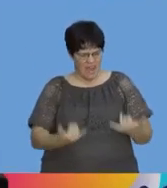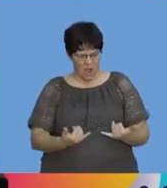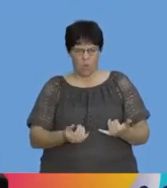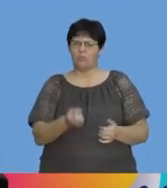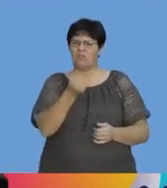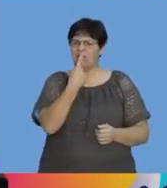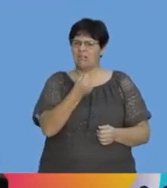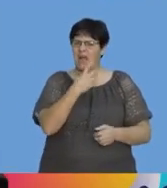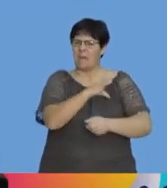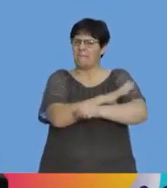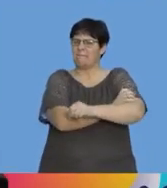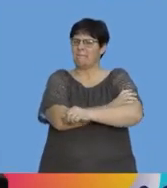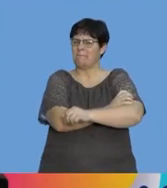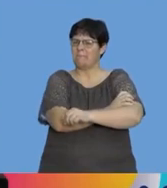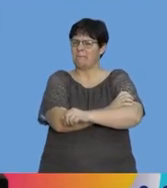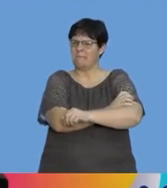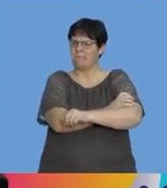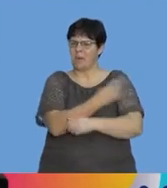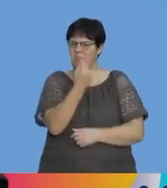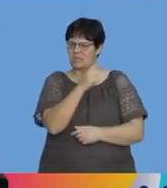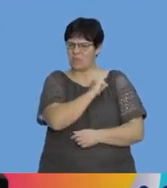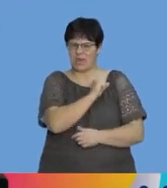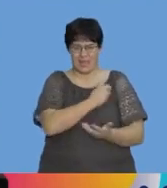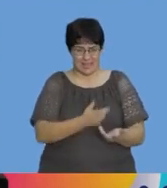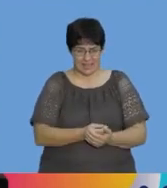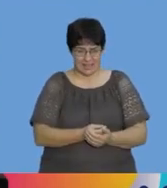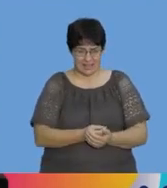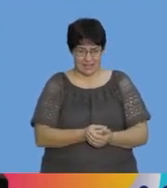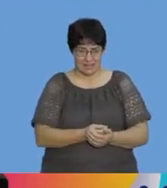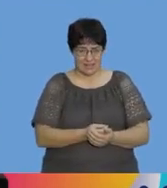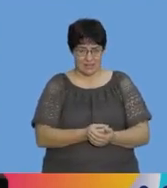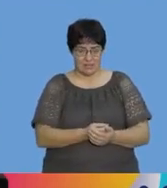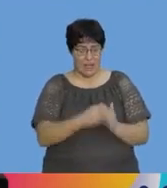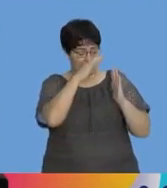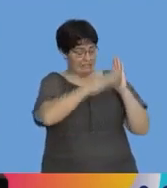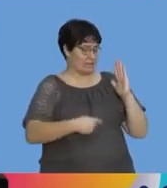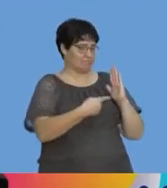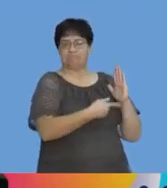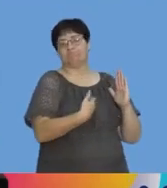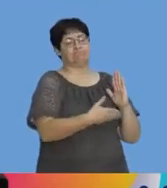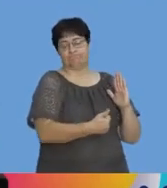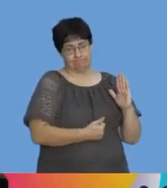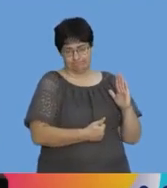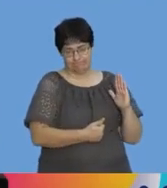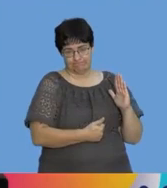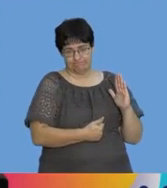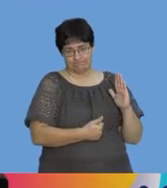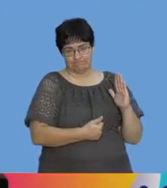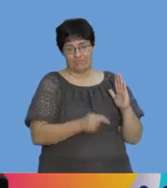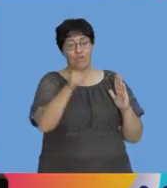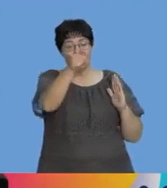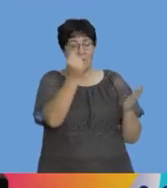So why would you use blood pressure medicine? This answer is not in the text.